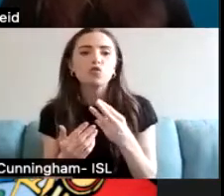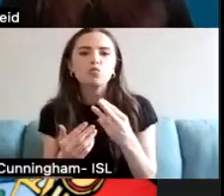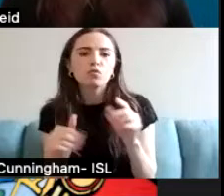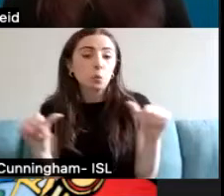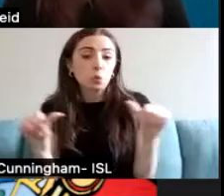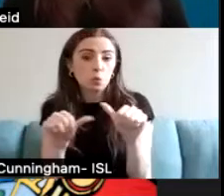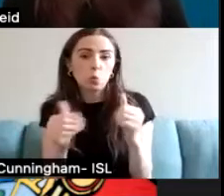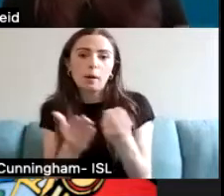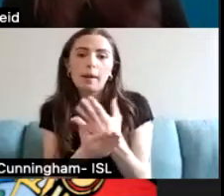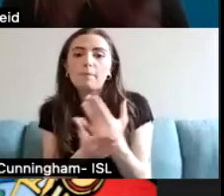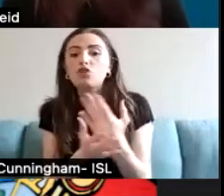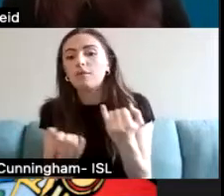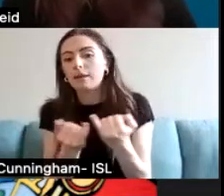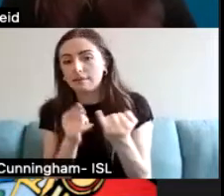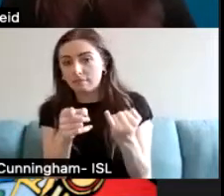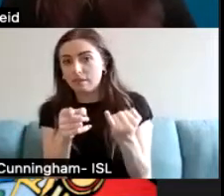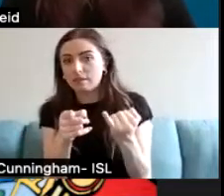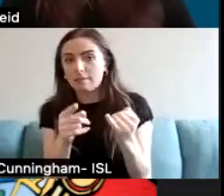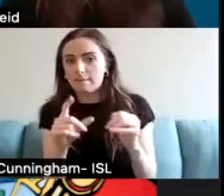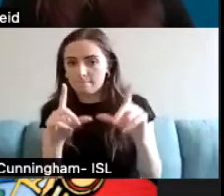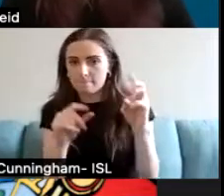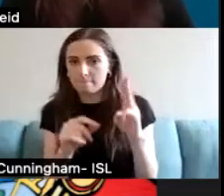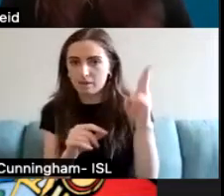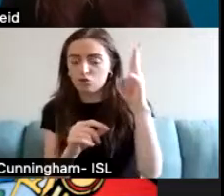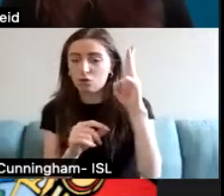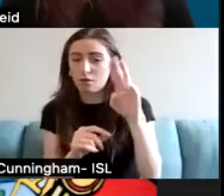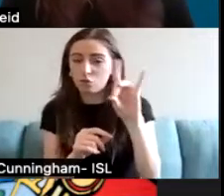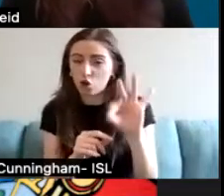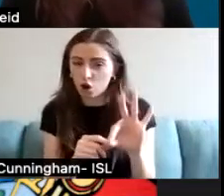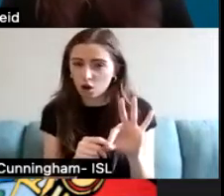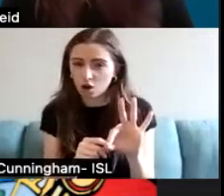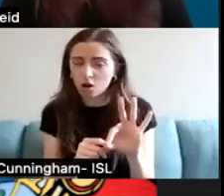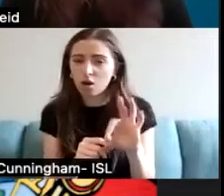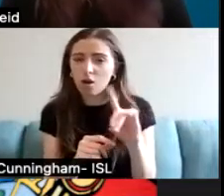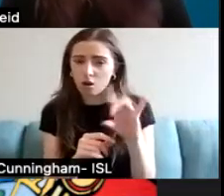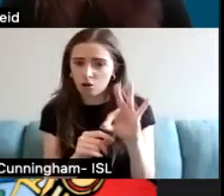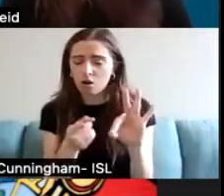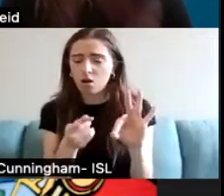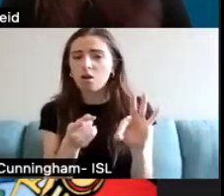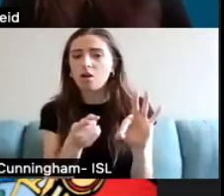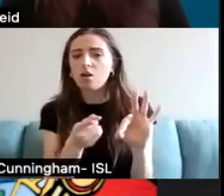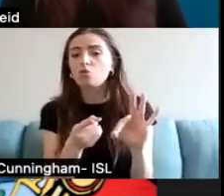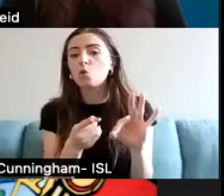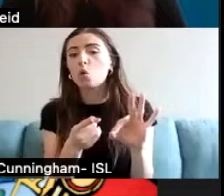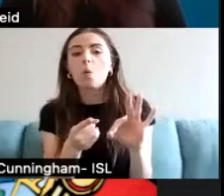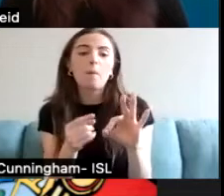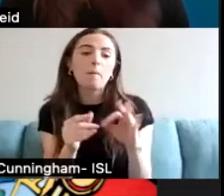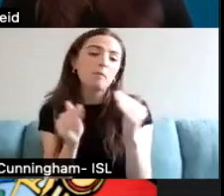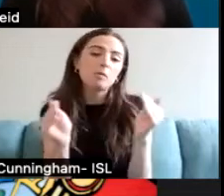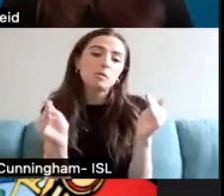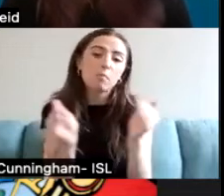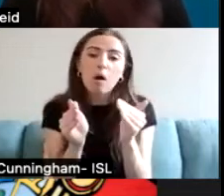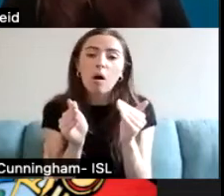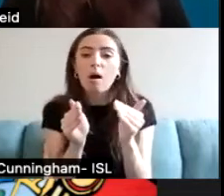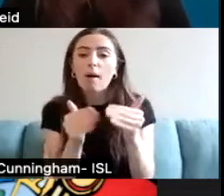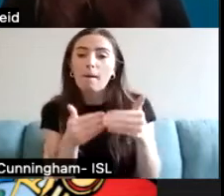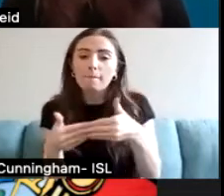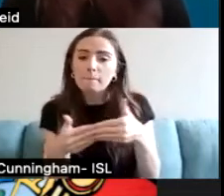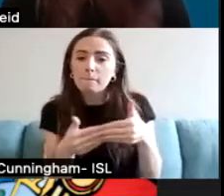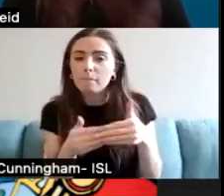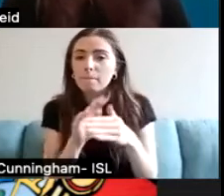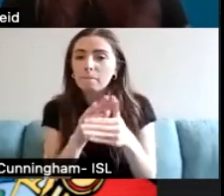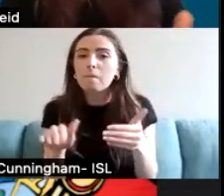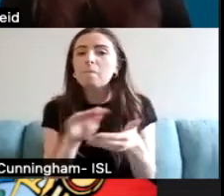the image. So we have this puppy dog on screen here. So we're going to say a small brown and white puppy stands on a grassy